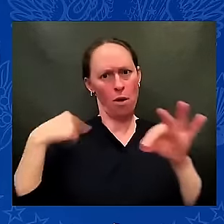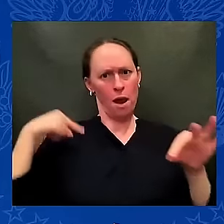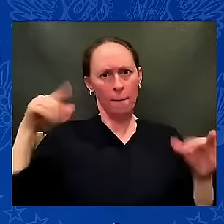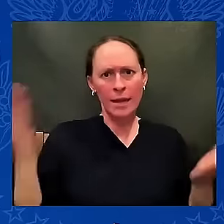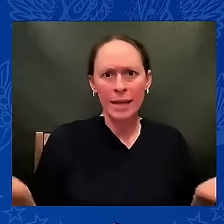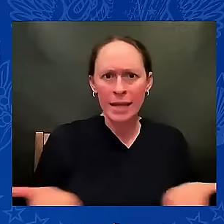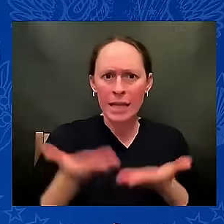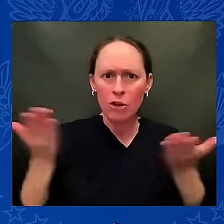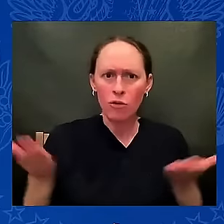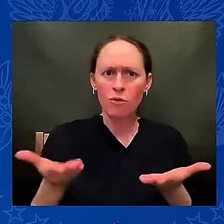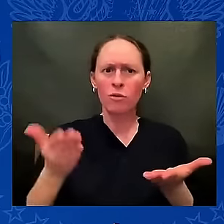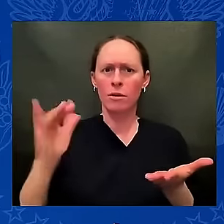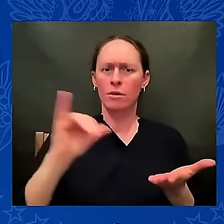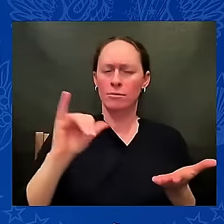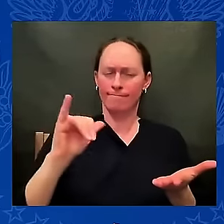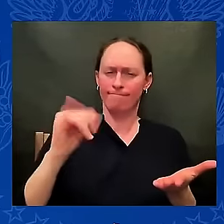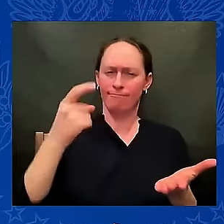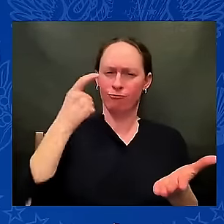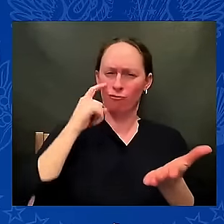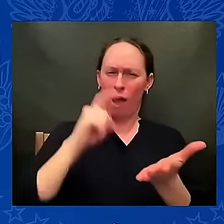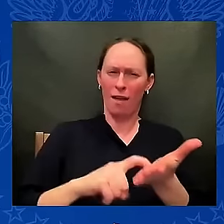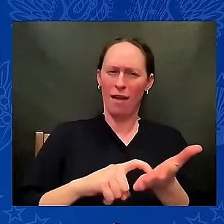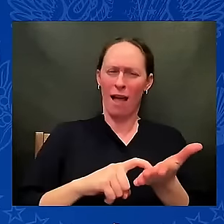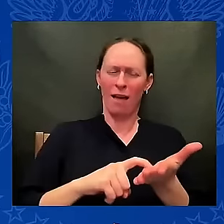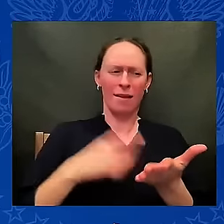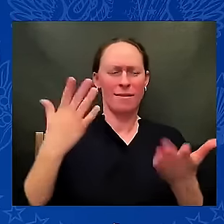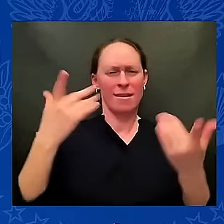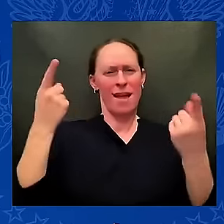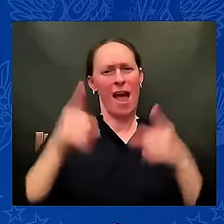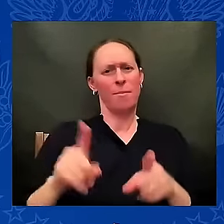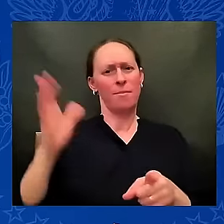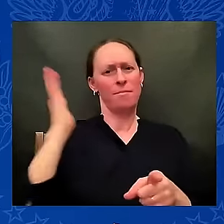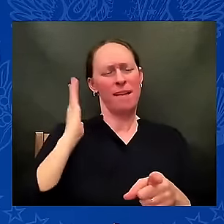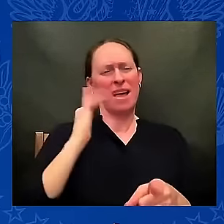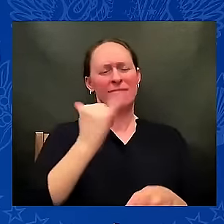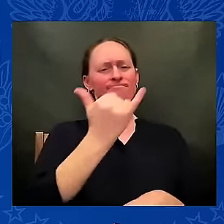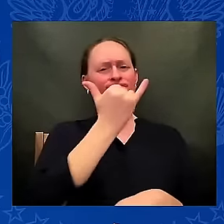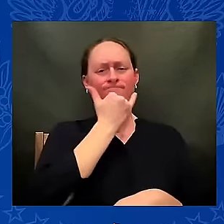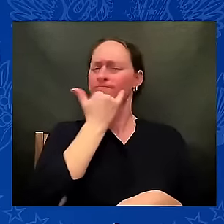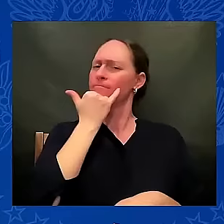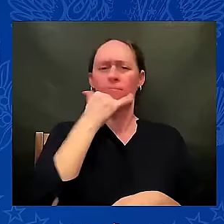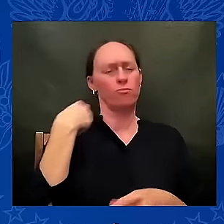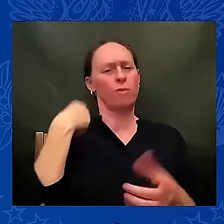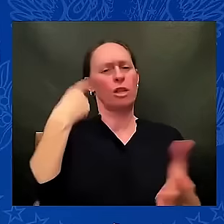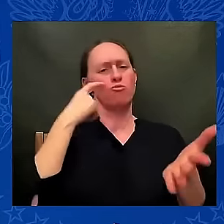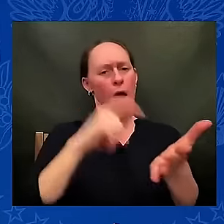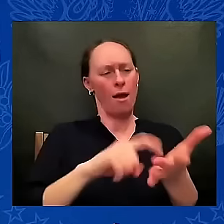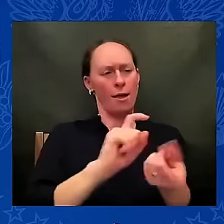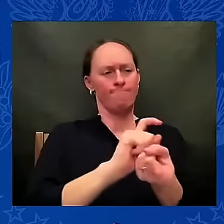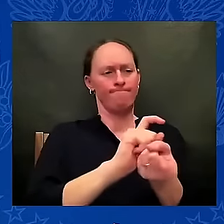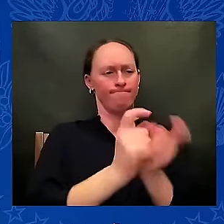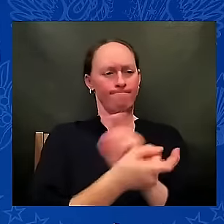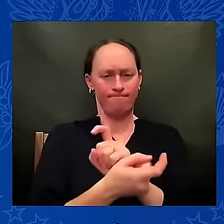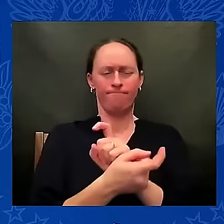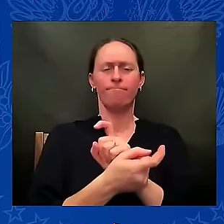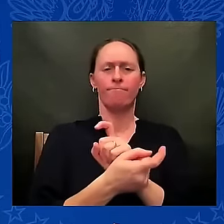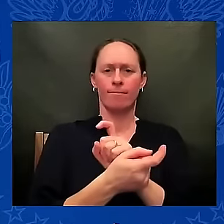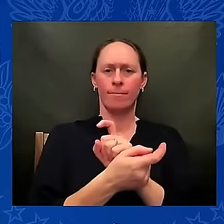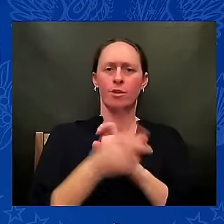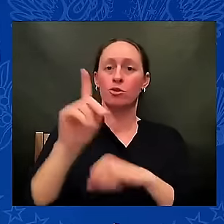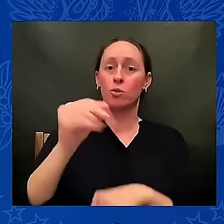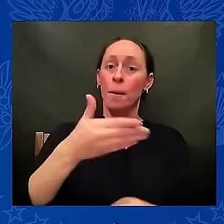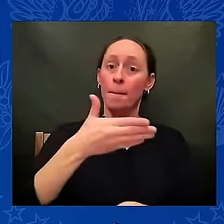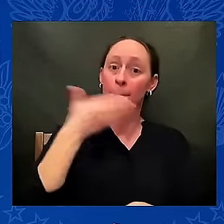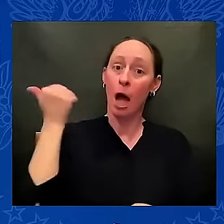chart a new path toward a better future for us all. I'm also here today because, as I said, my wife Jill has